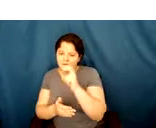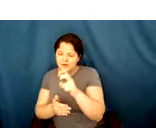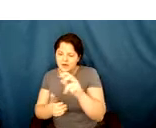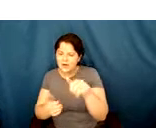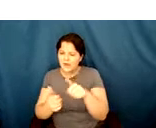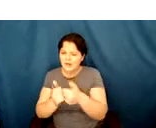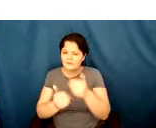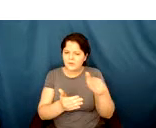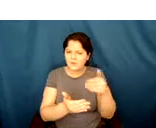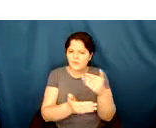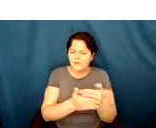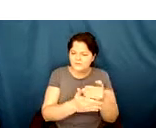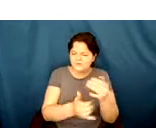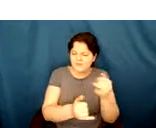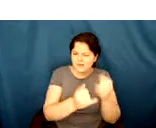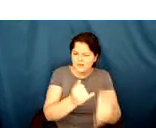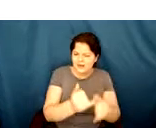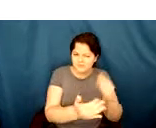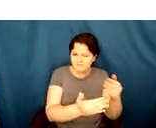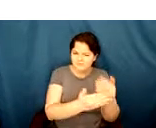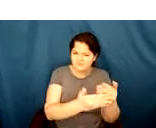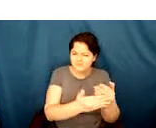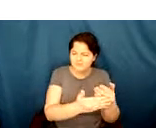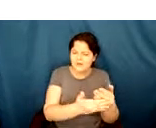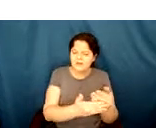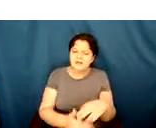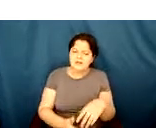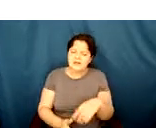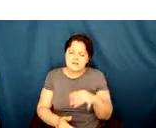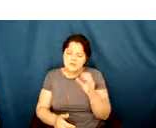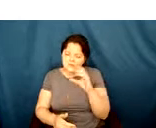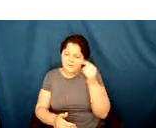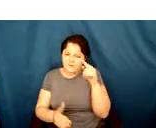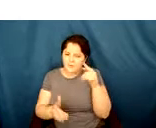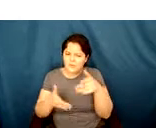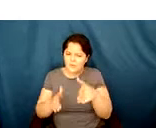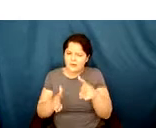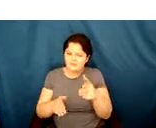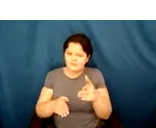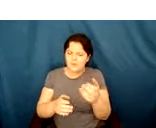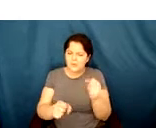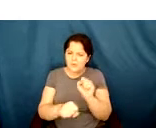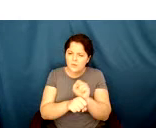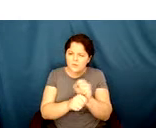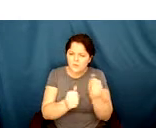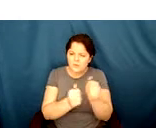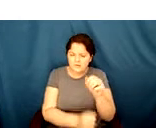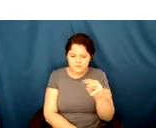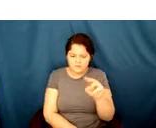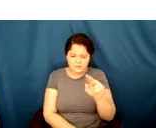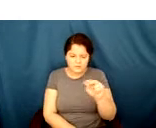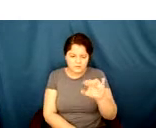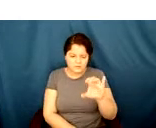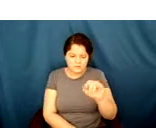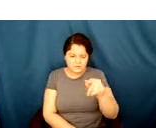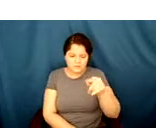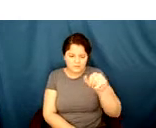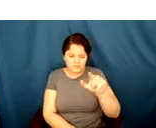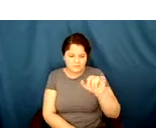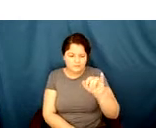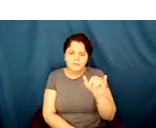And we're looking at ways that we might be able to partner with municipalities to make improvements to those trips to help people get